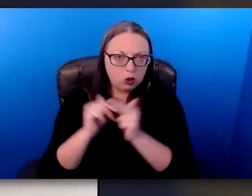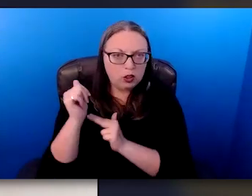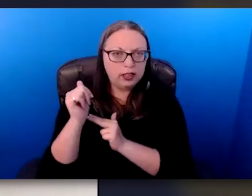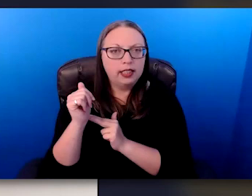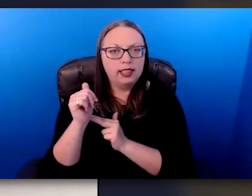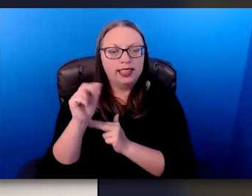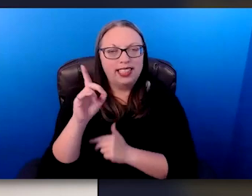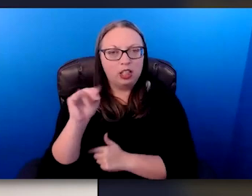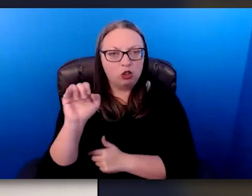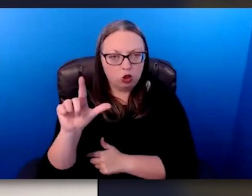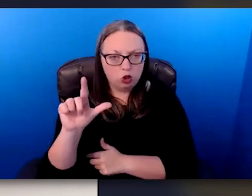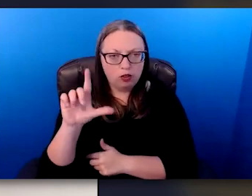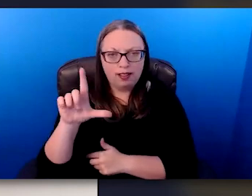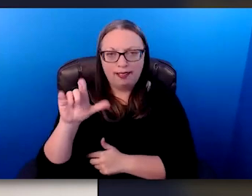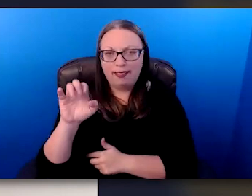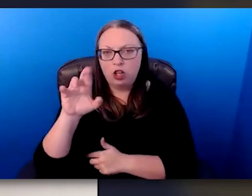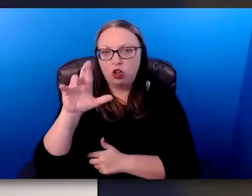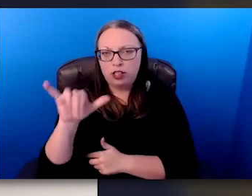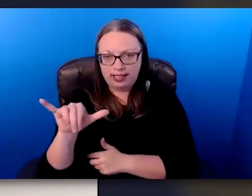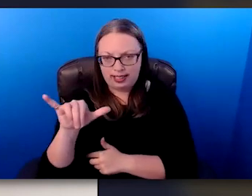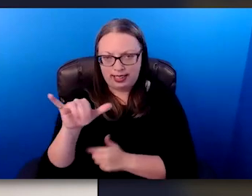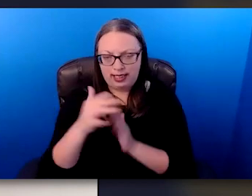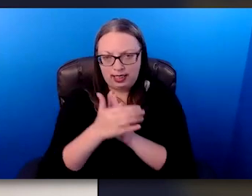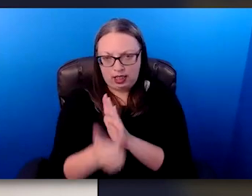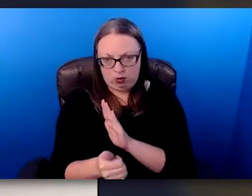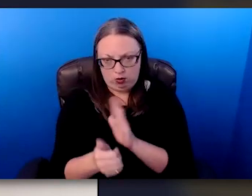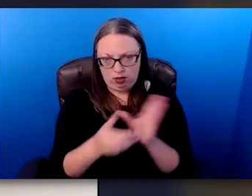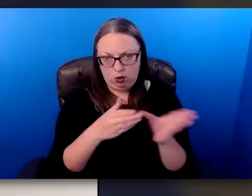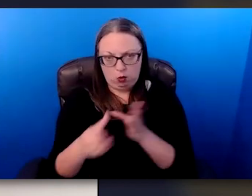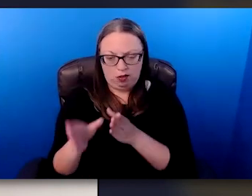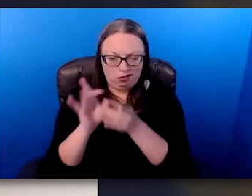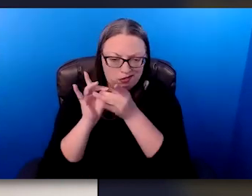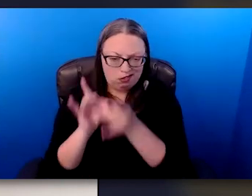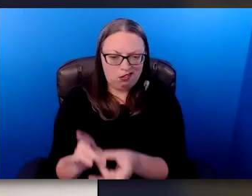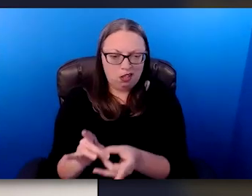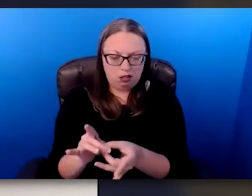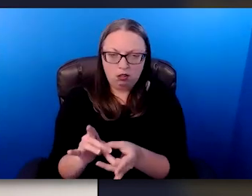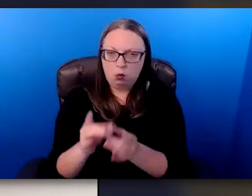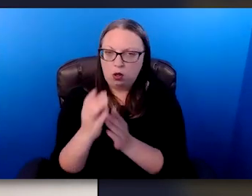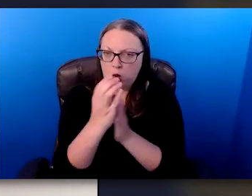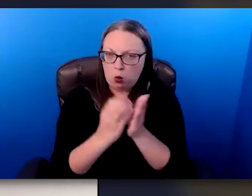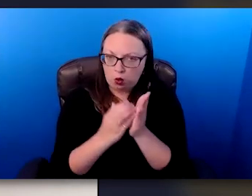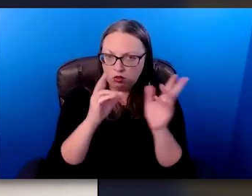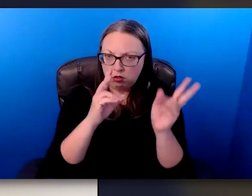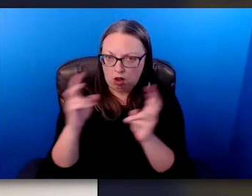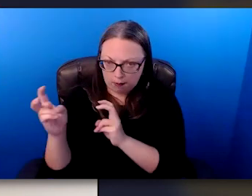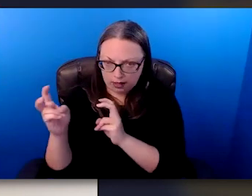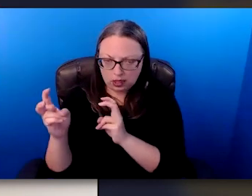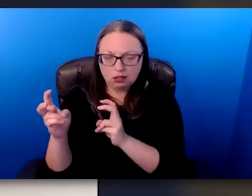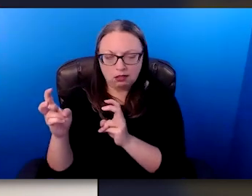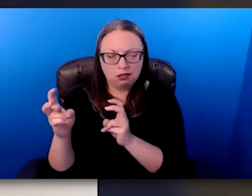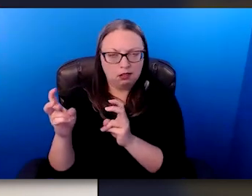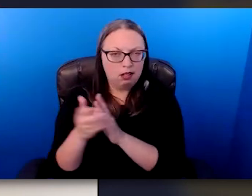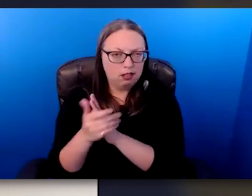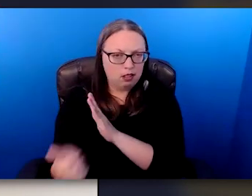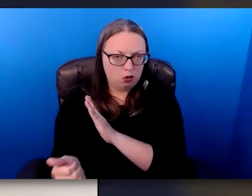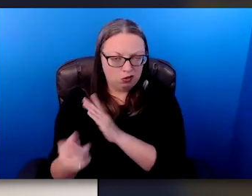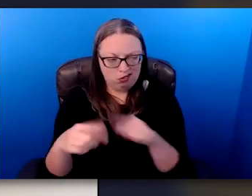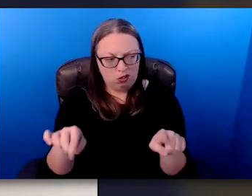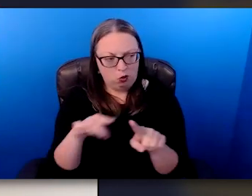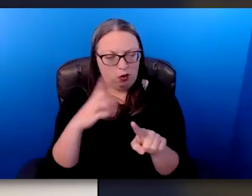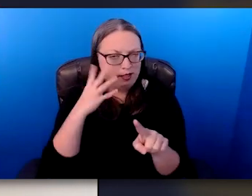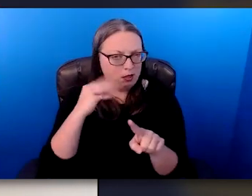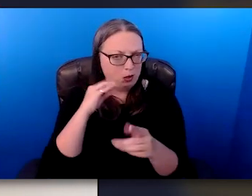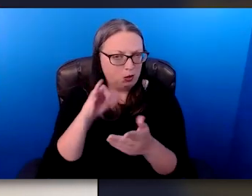skills in ways that really connect with course topics and disciplinary skills. So, and I'm sure that you've experiencing that here. So